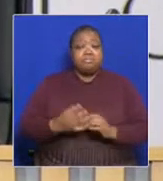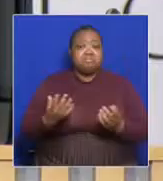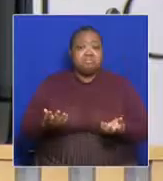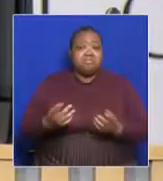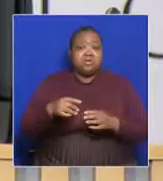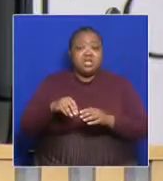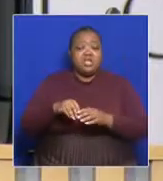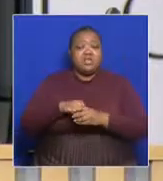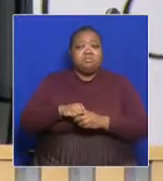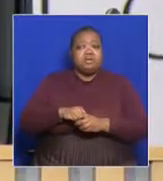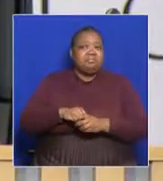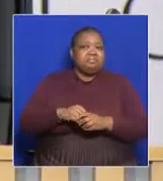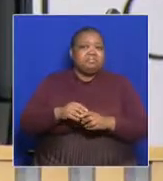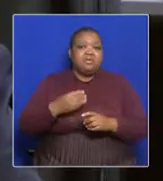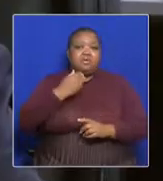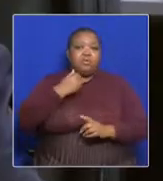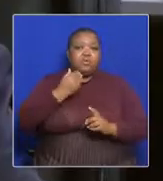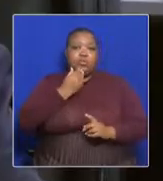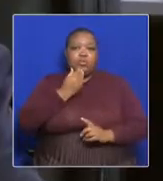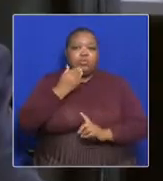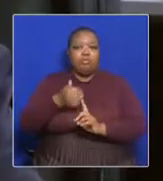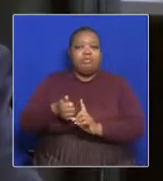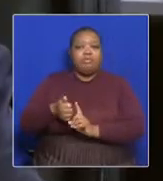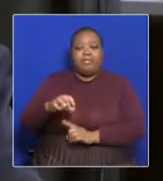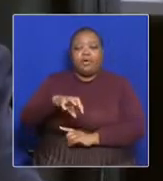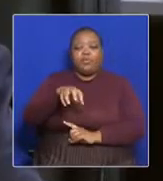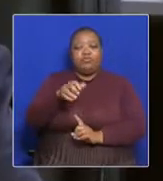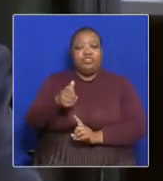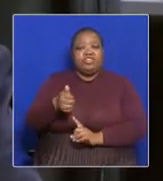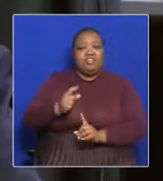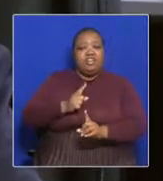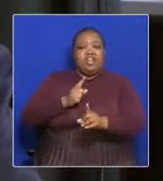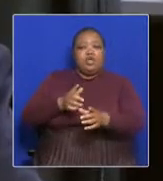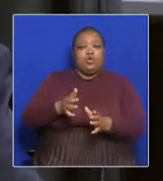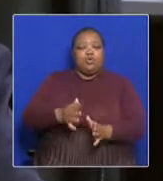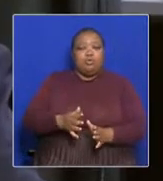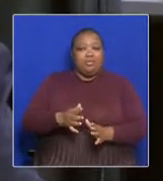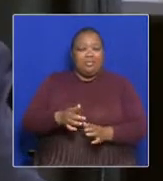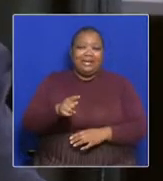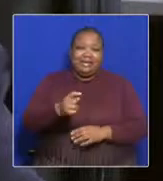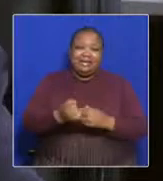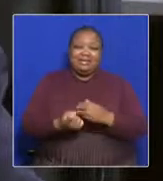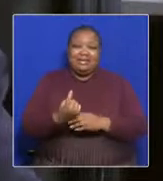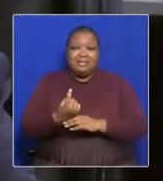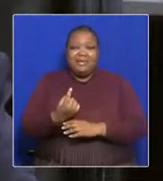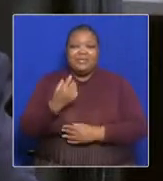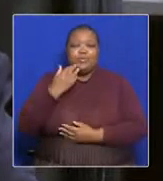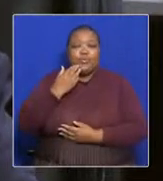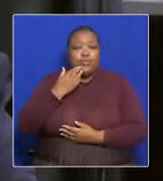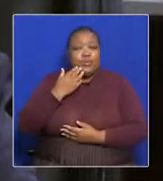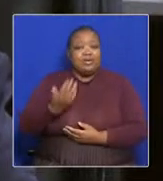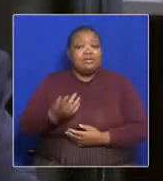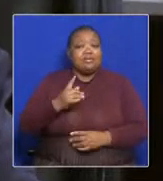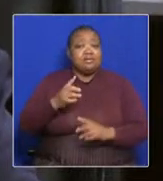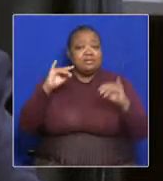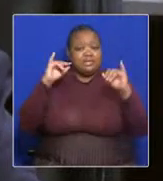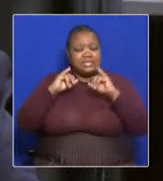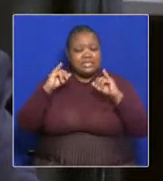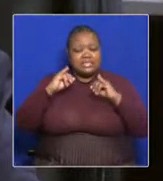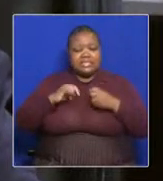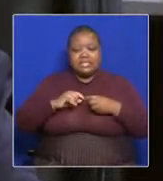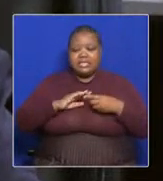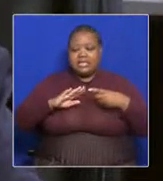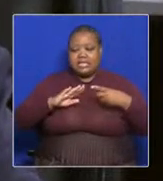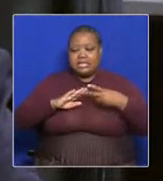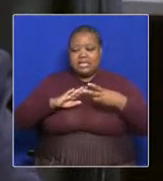my brigadier, my provincial commander. But you would only get to that if you have seriously done the